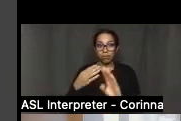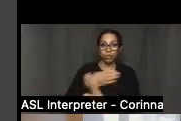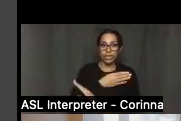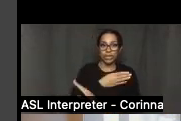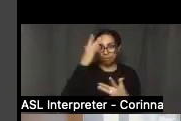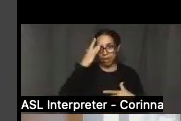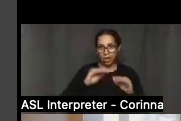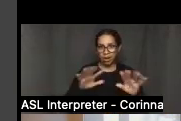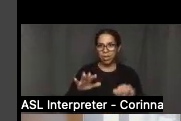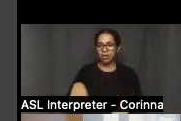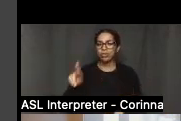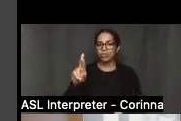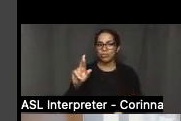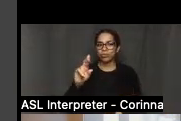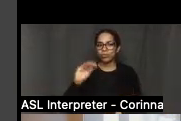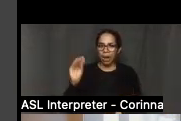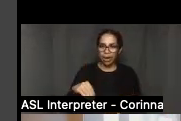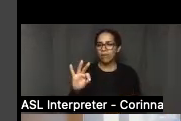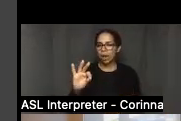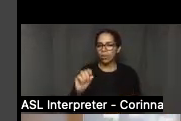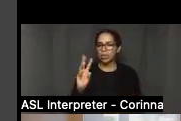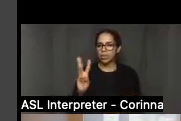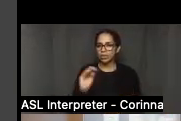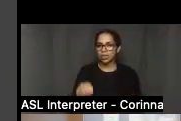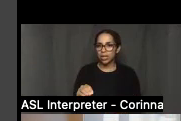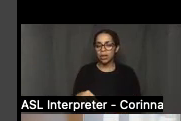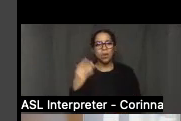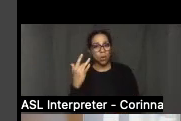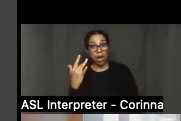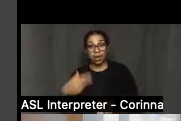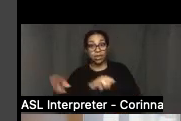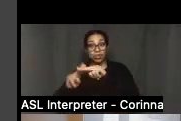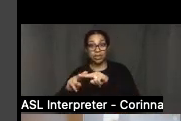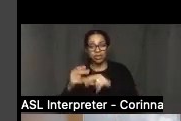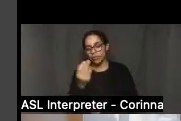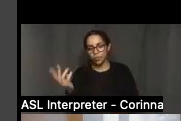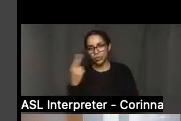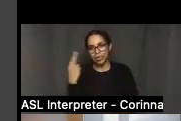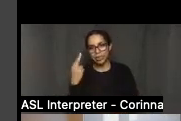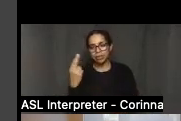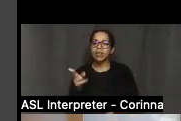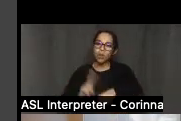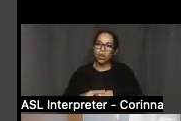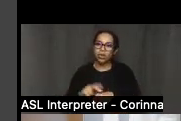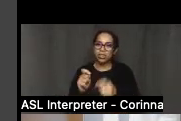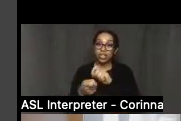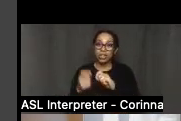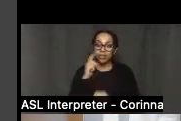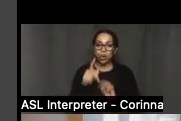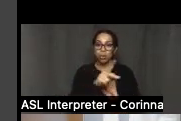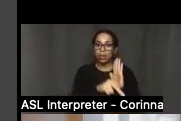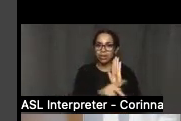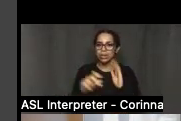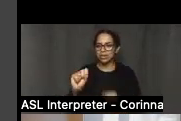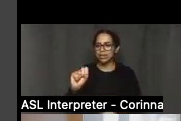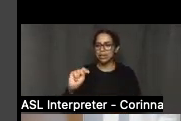This increase comes in the wake of a couple of factors. One, of course, the change in SNAP-related policy following the